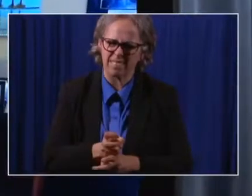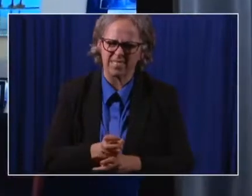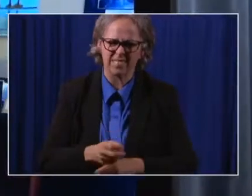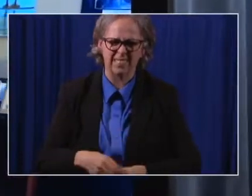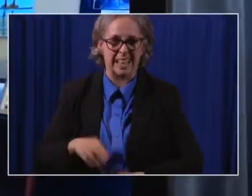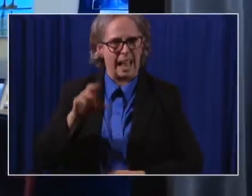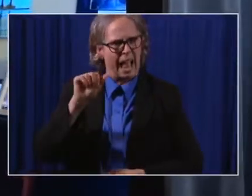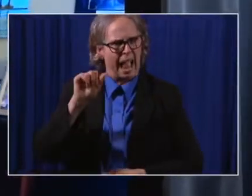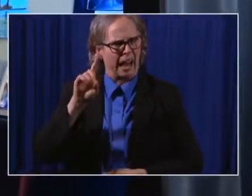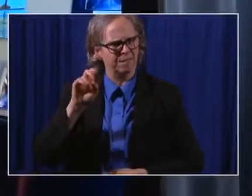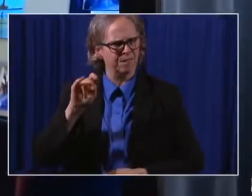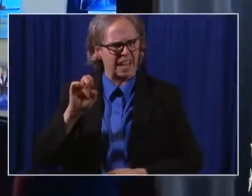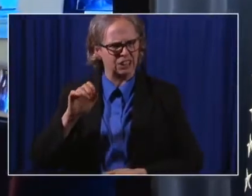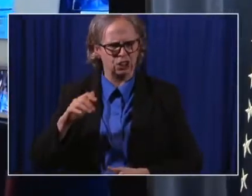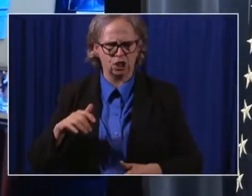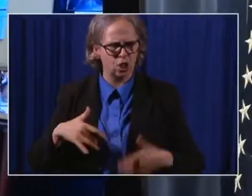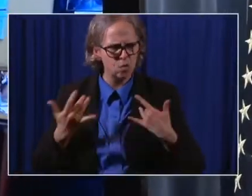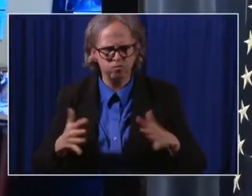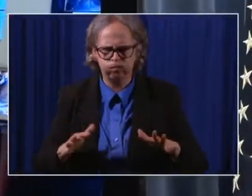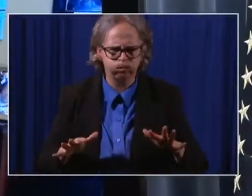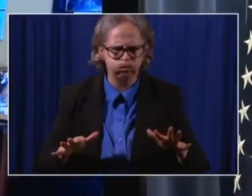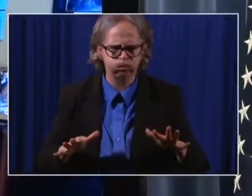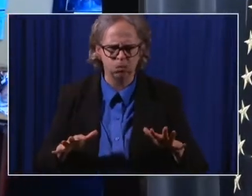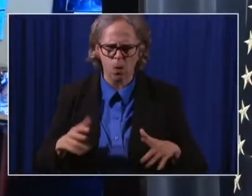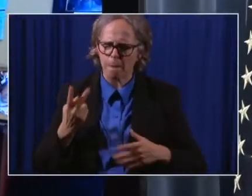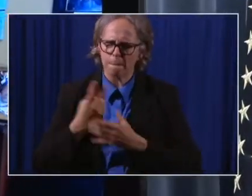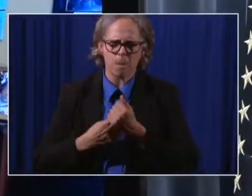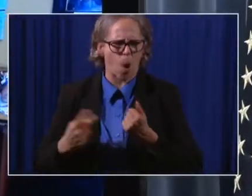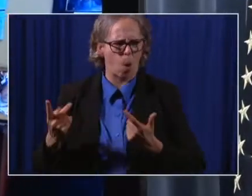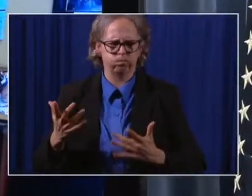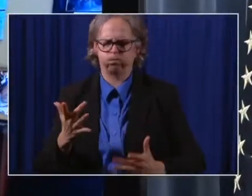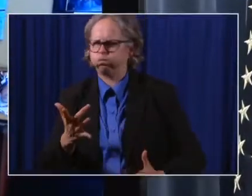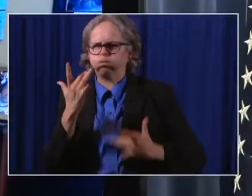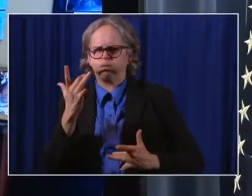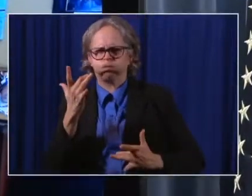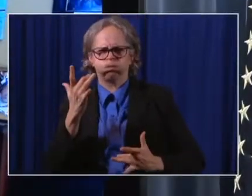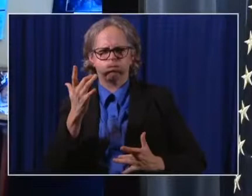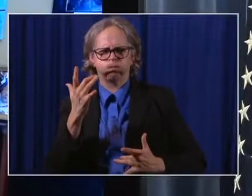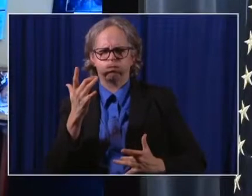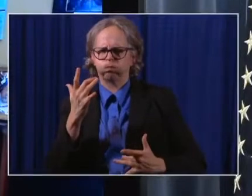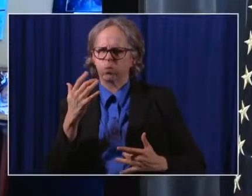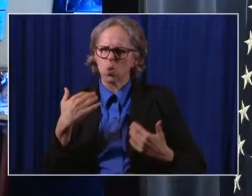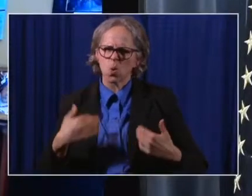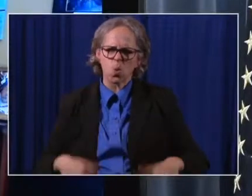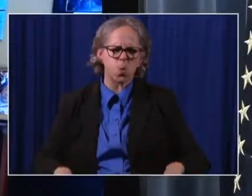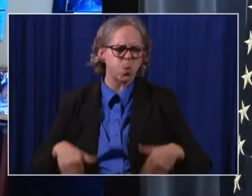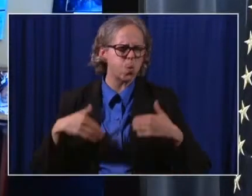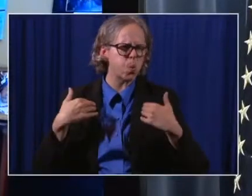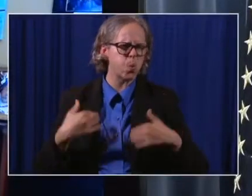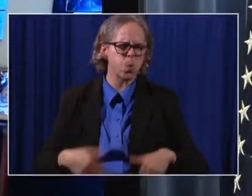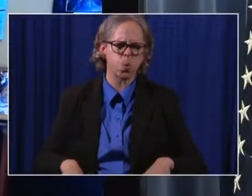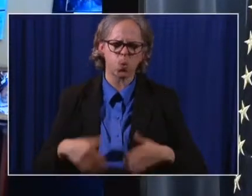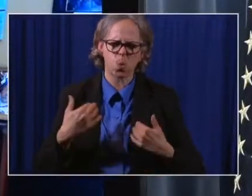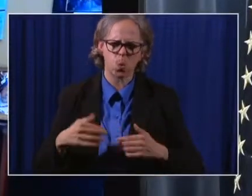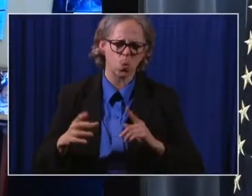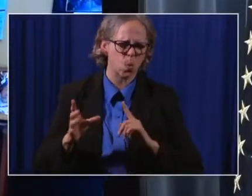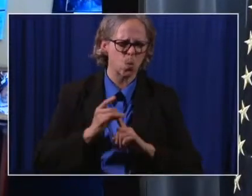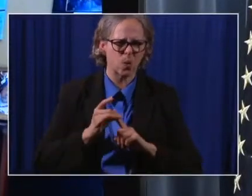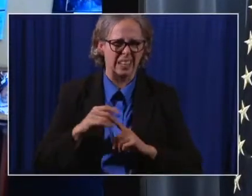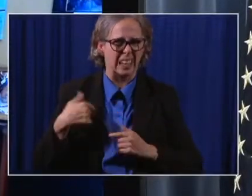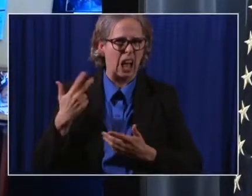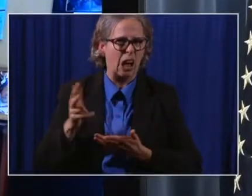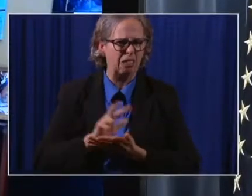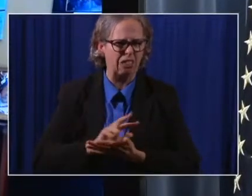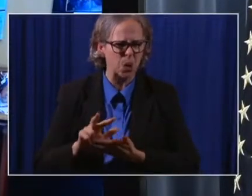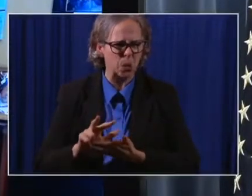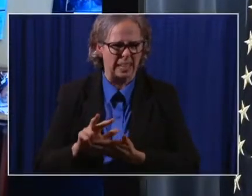We both became pretty sick with the virus, and it's been about a little over 3 weeks ago. We